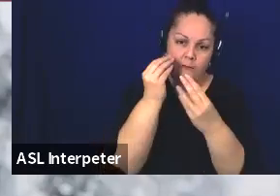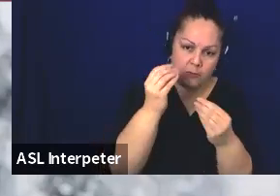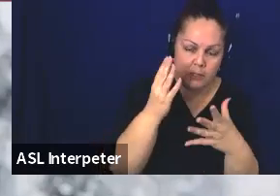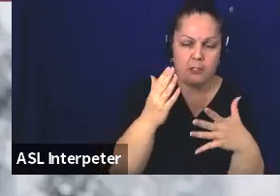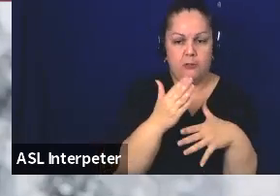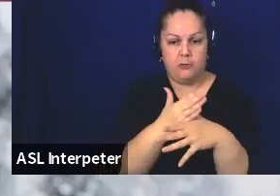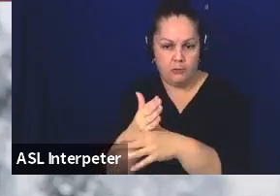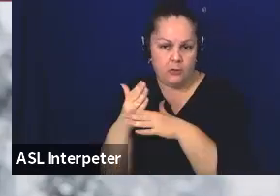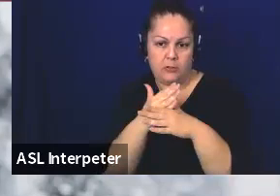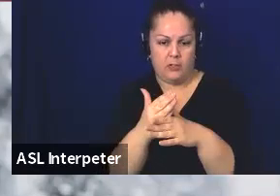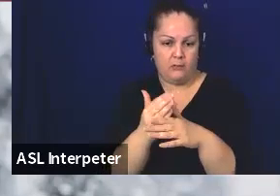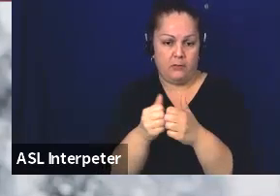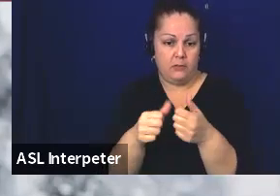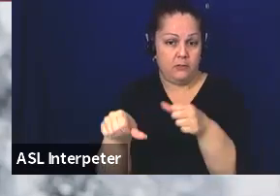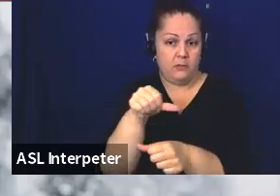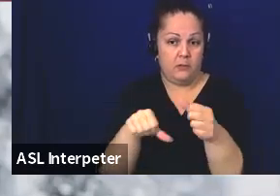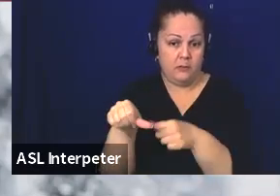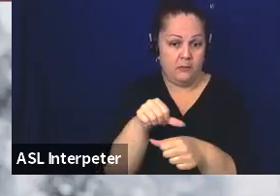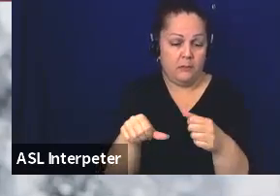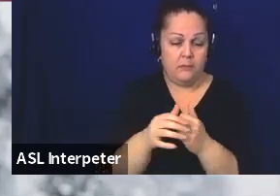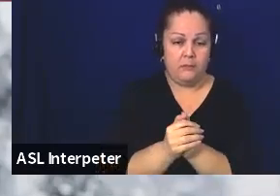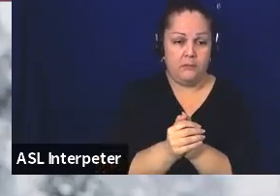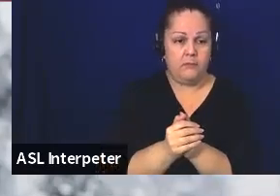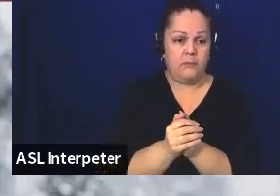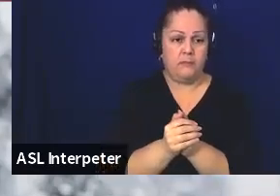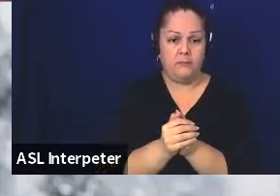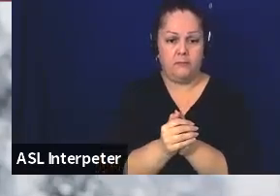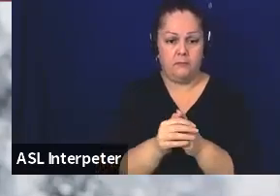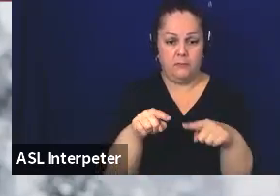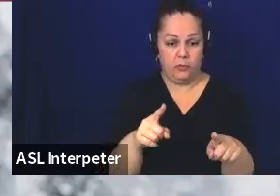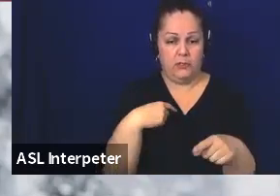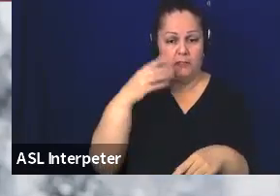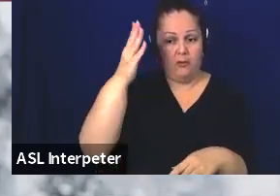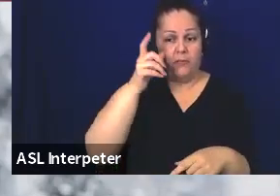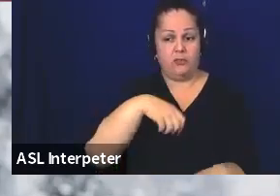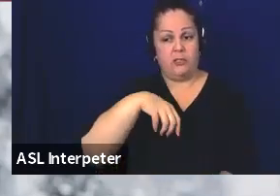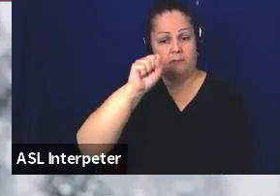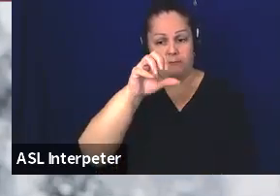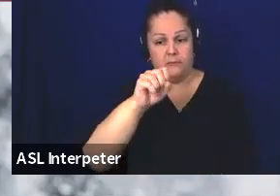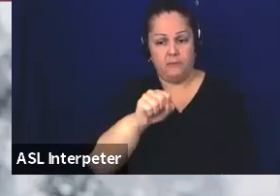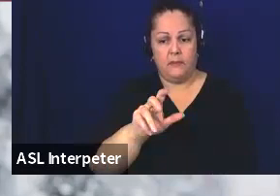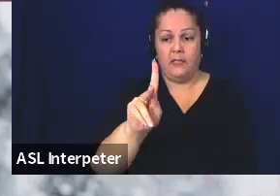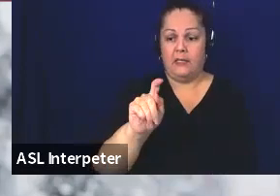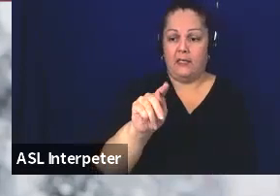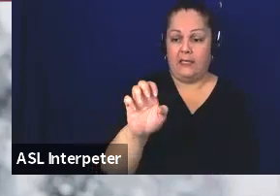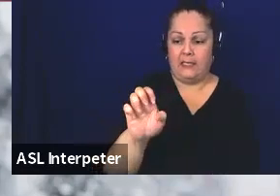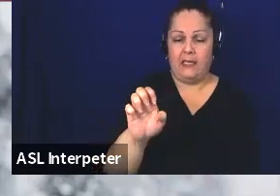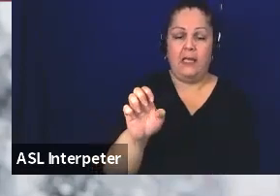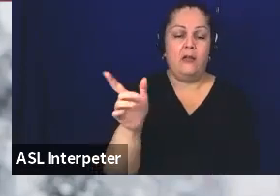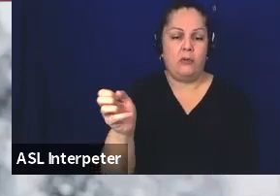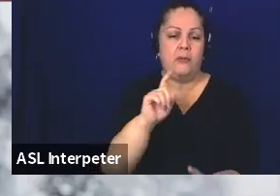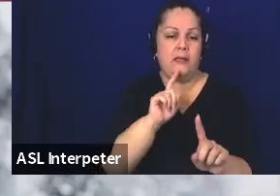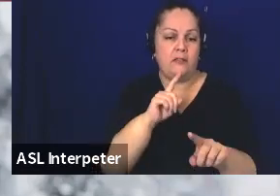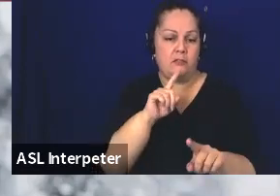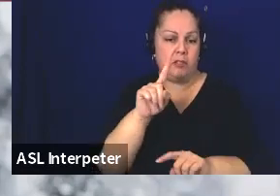with your colleagues. And so as I move through this information, Kate Keisel will be answering